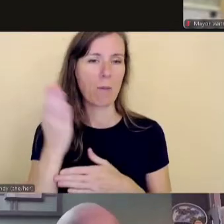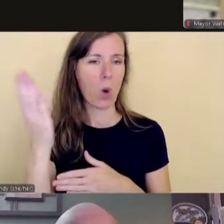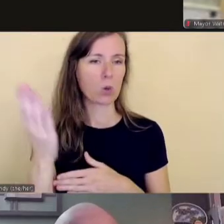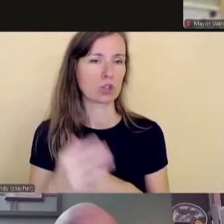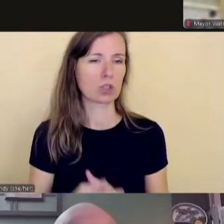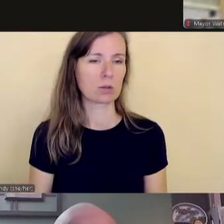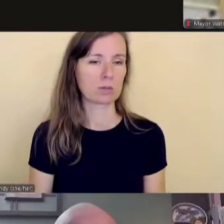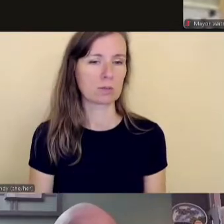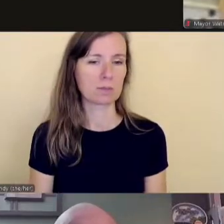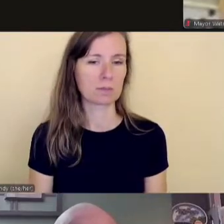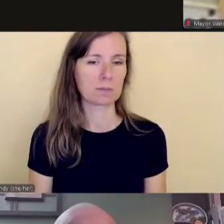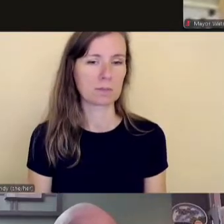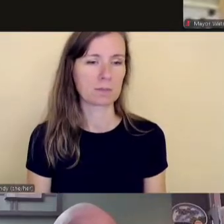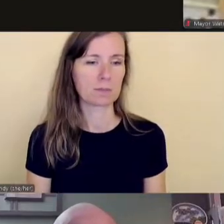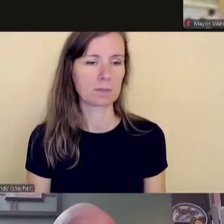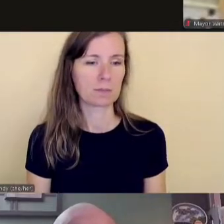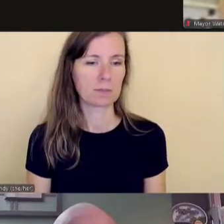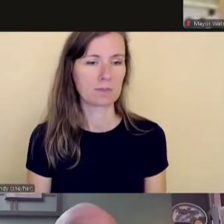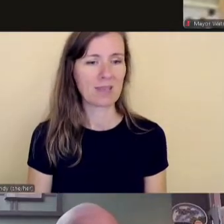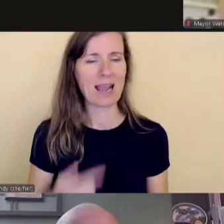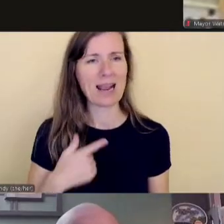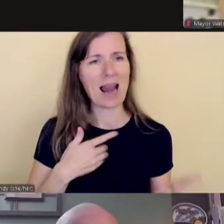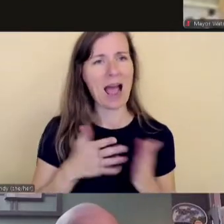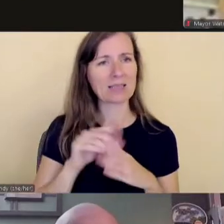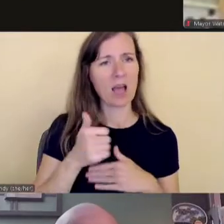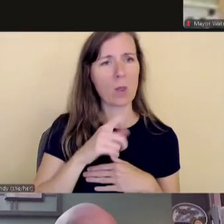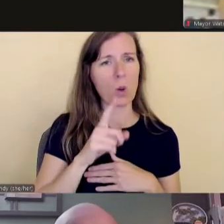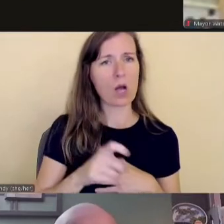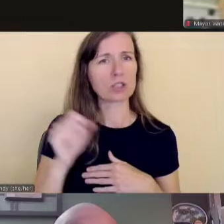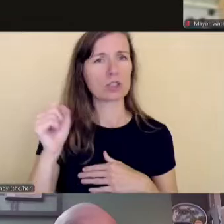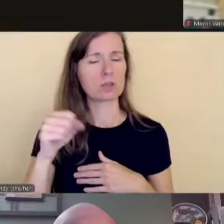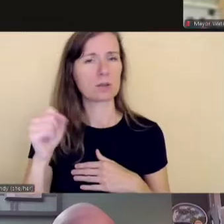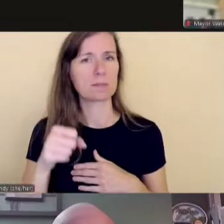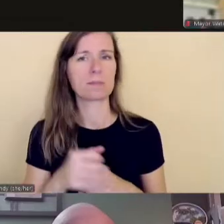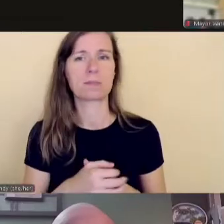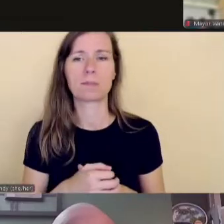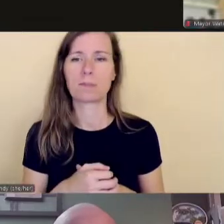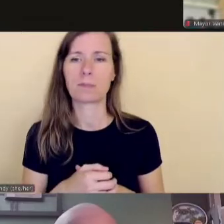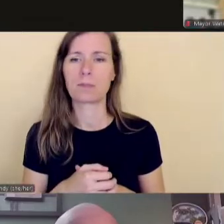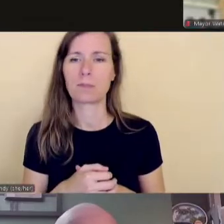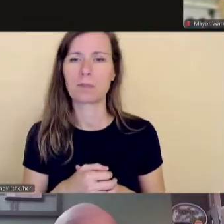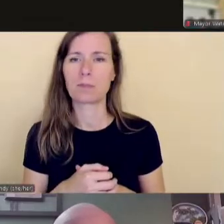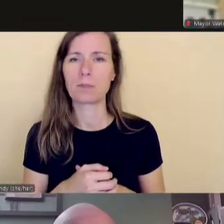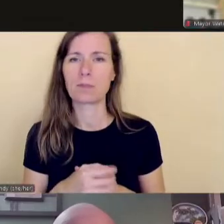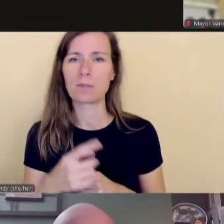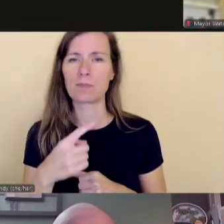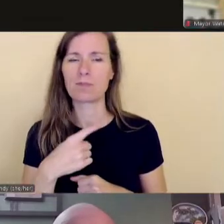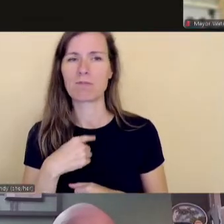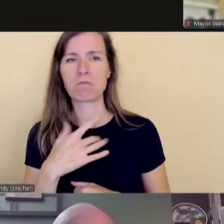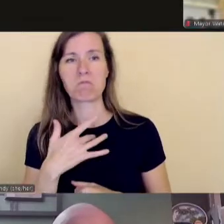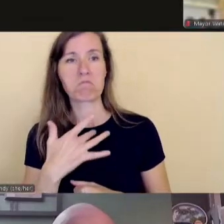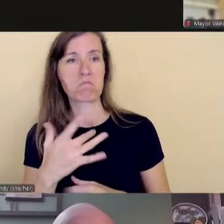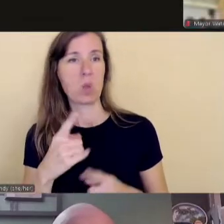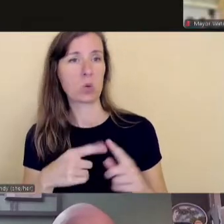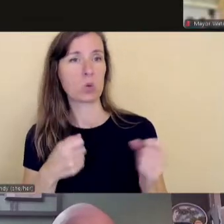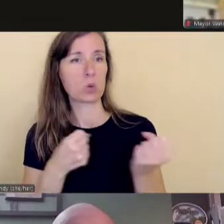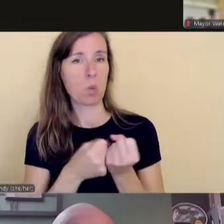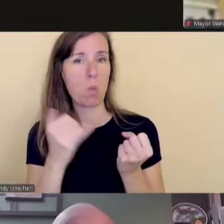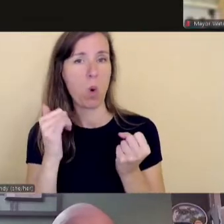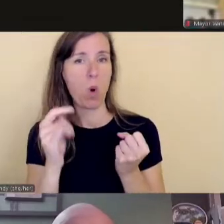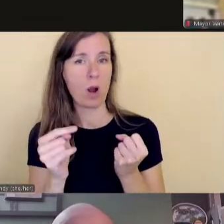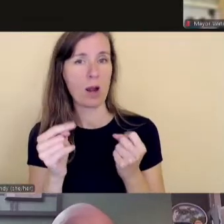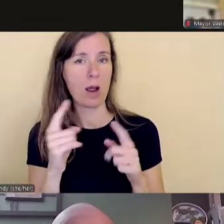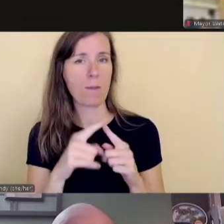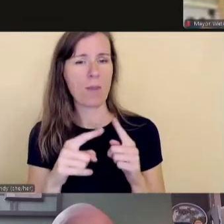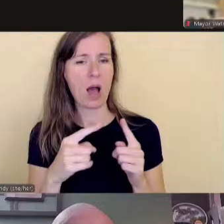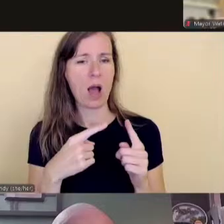I ask another question of the Oh, absolutely. I'm inclined to support it, but I also am aware of my